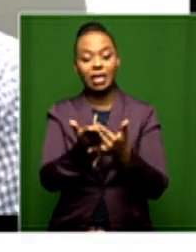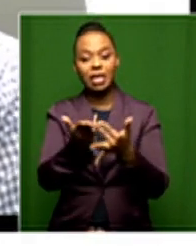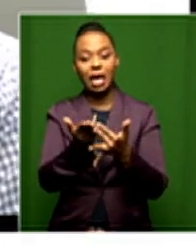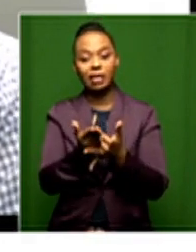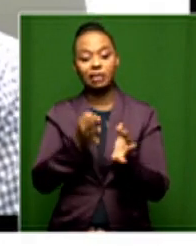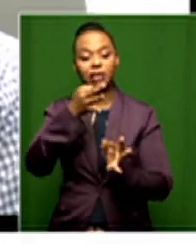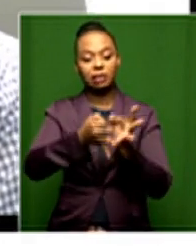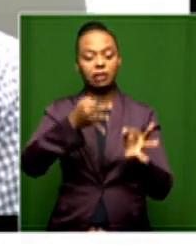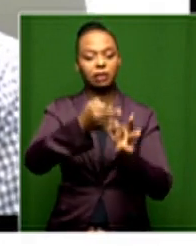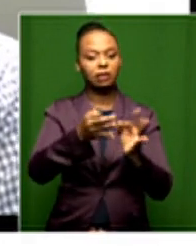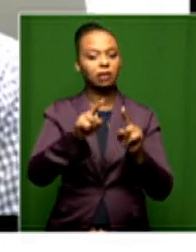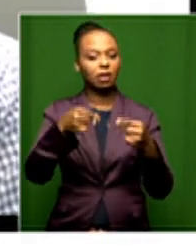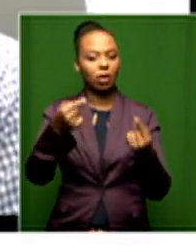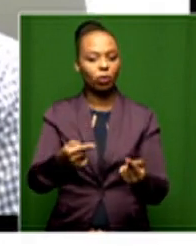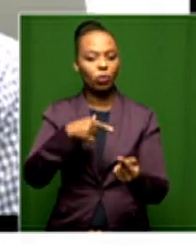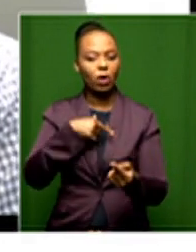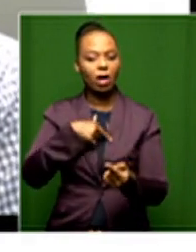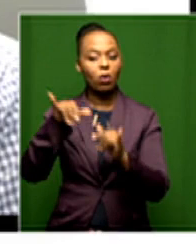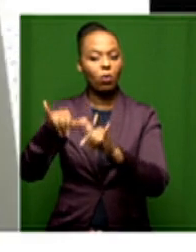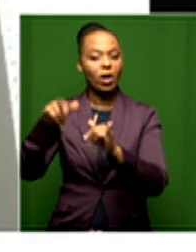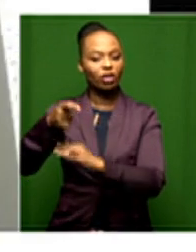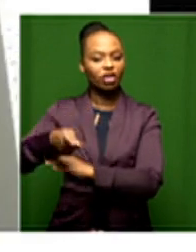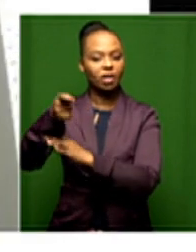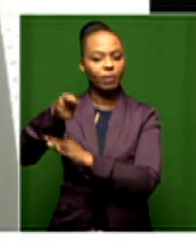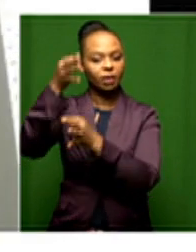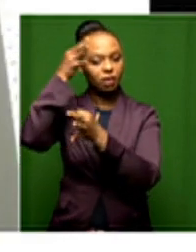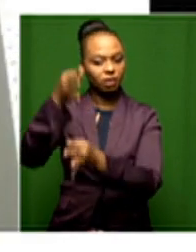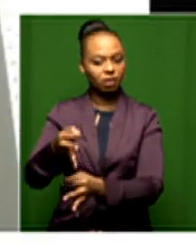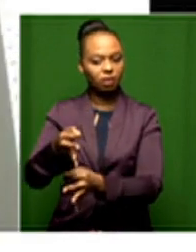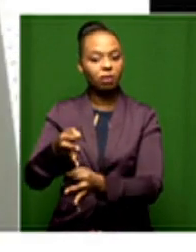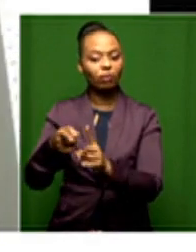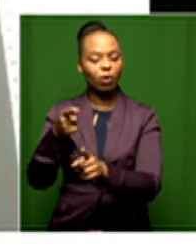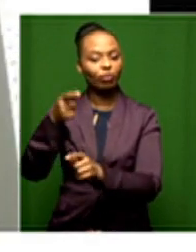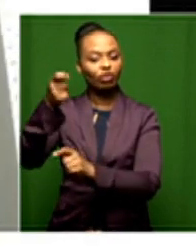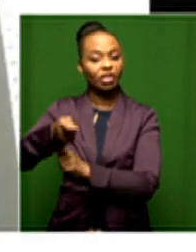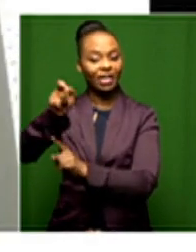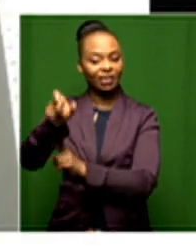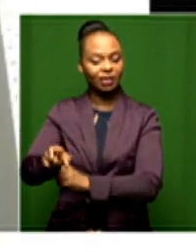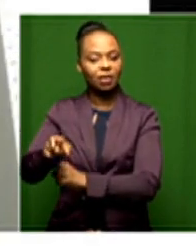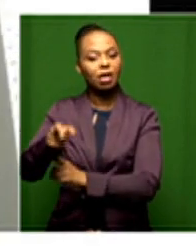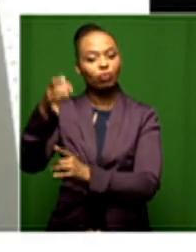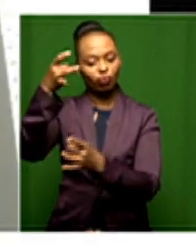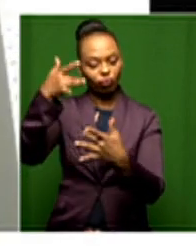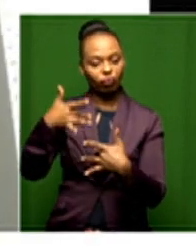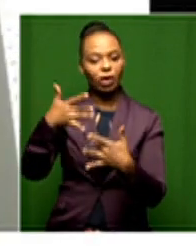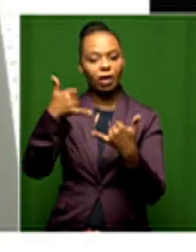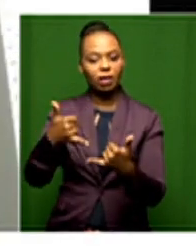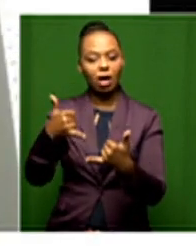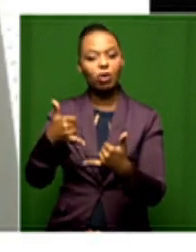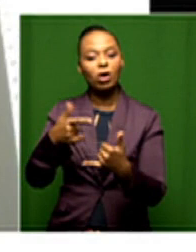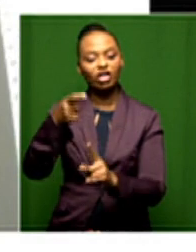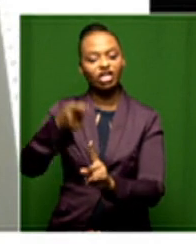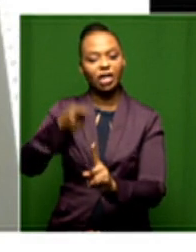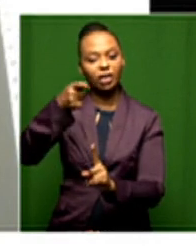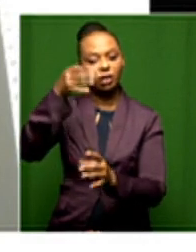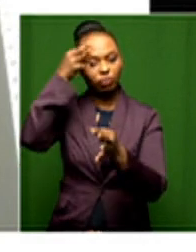awaiting judgment from the sitting of yesterday. And the judge has indicated that they hand down their judgment